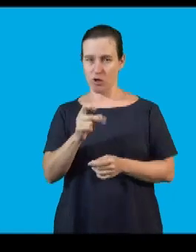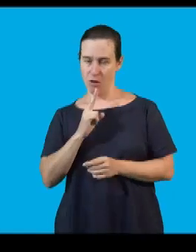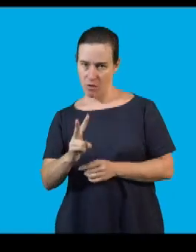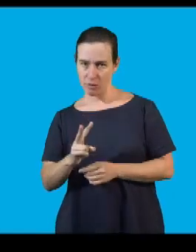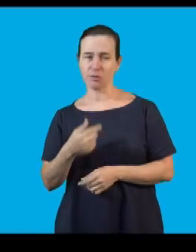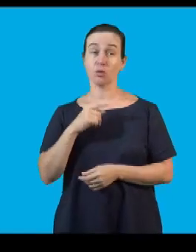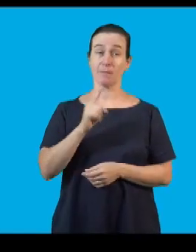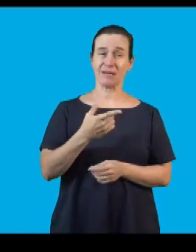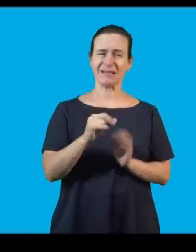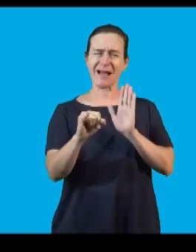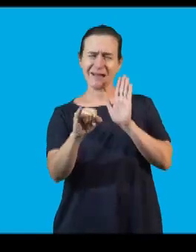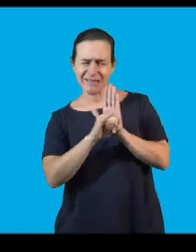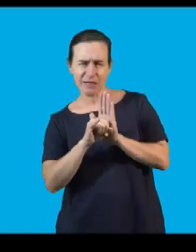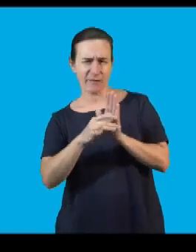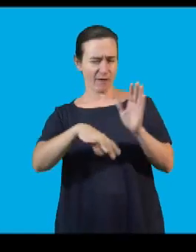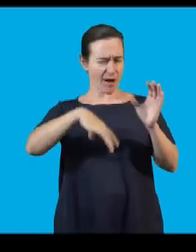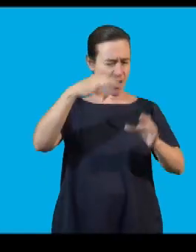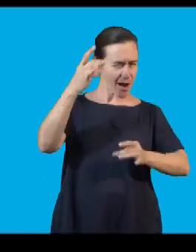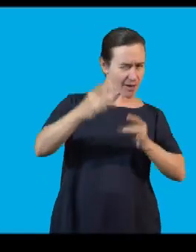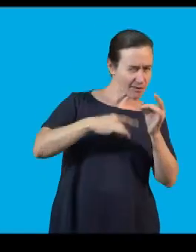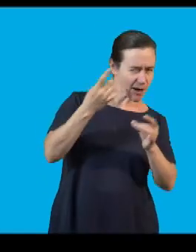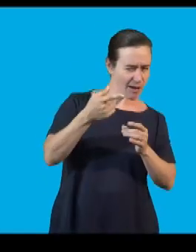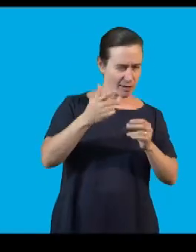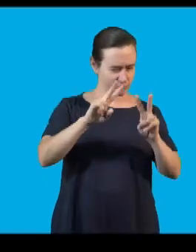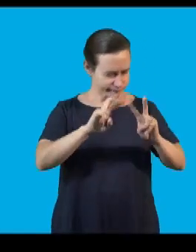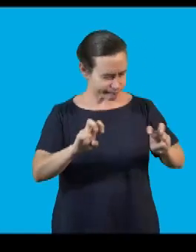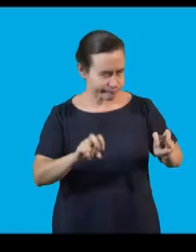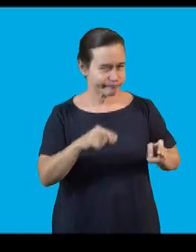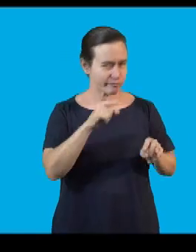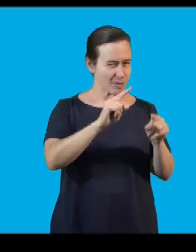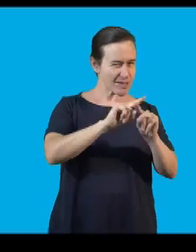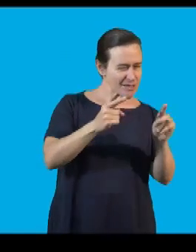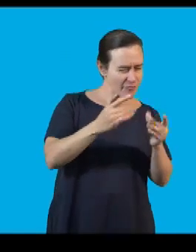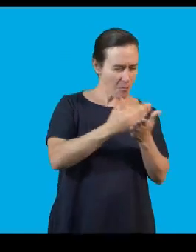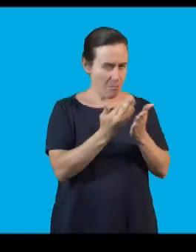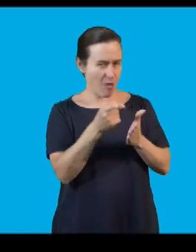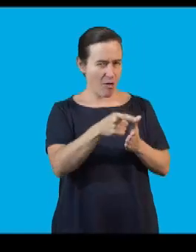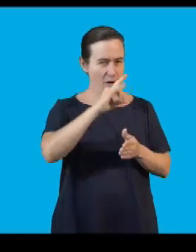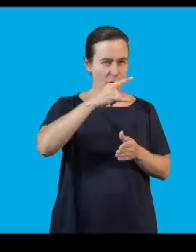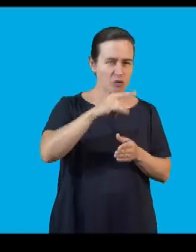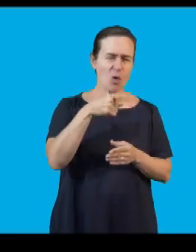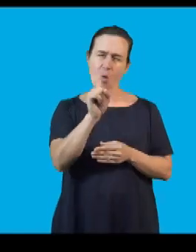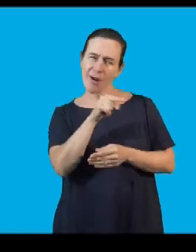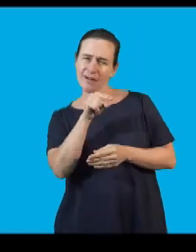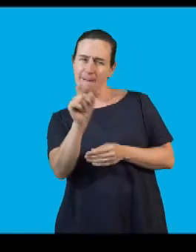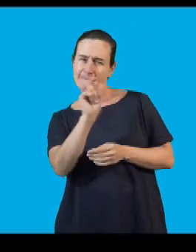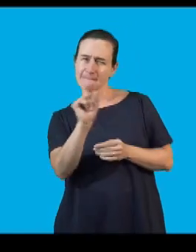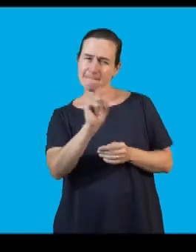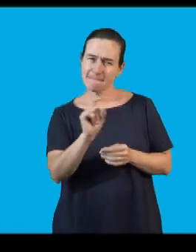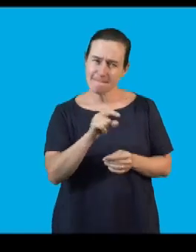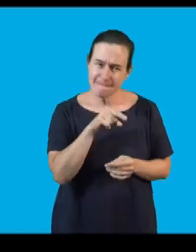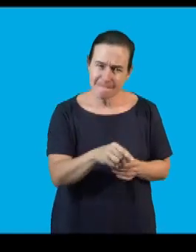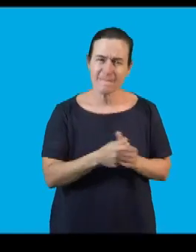we need you to identify, analyze, and evaluate the visual elements, the message of the cartoon, as well